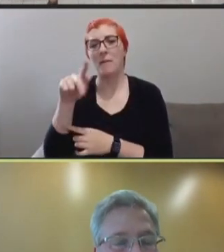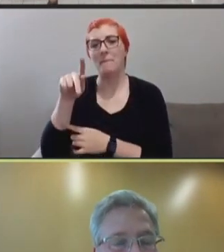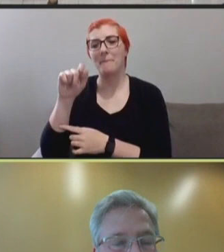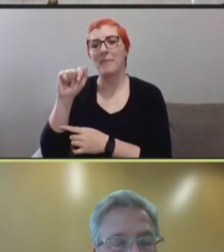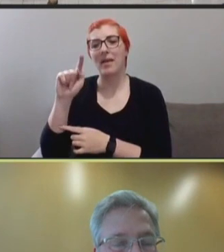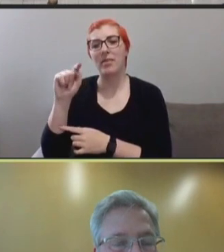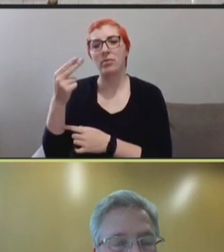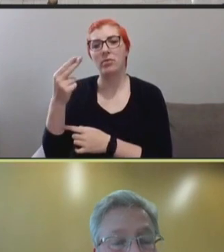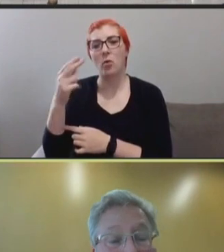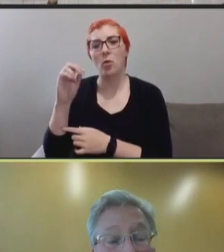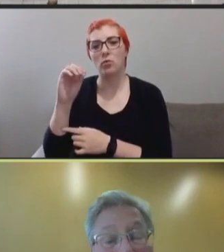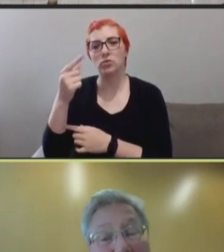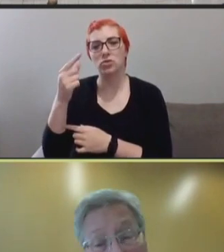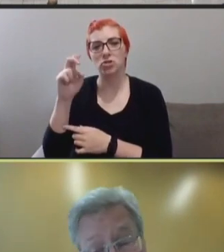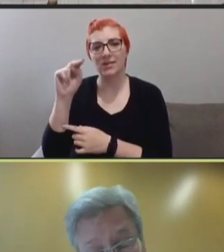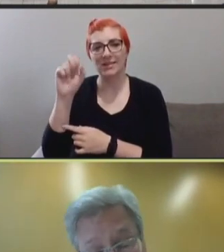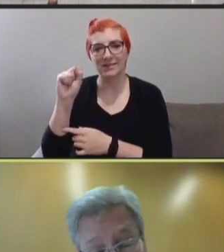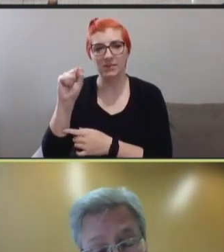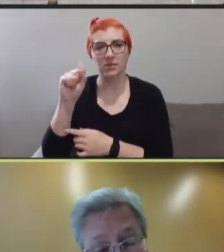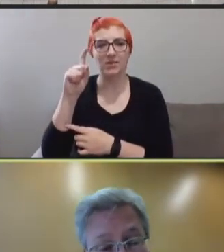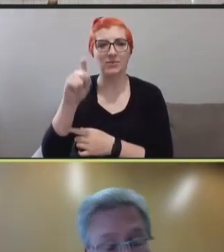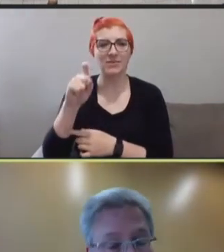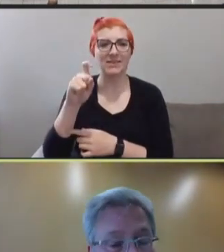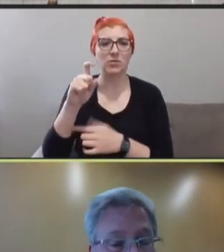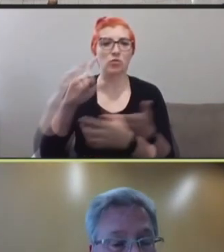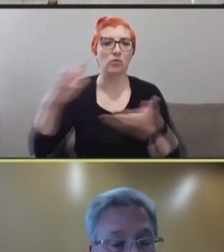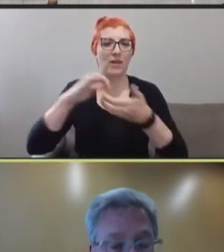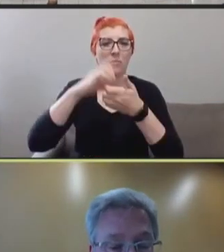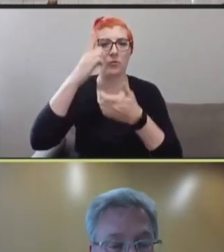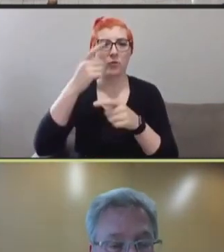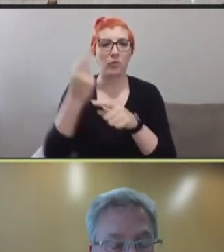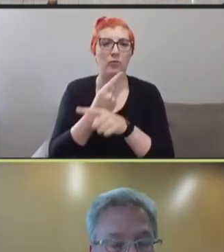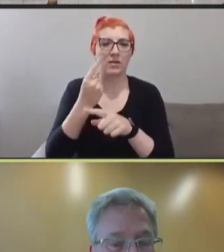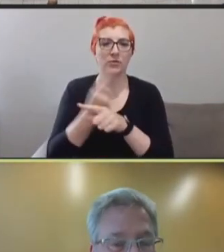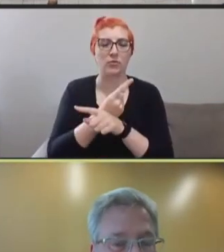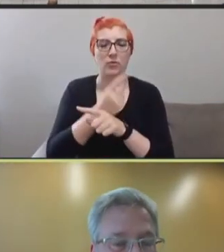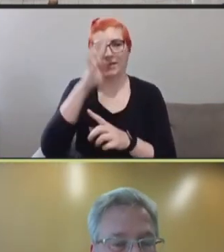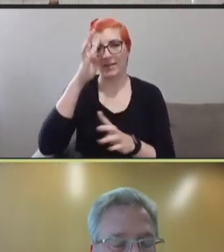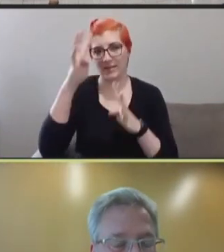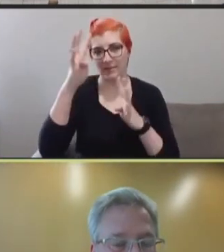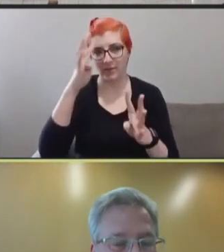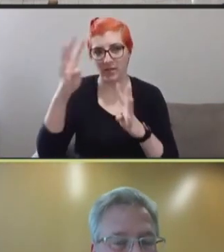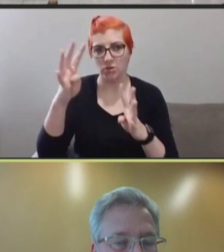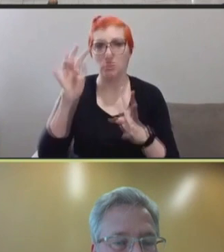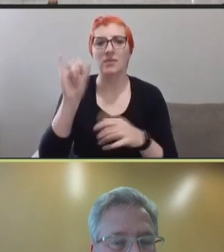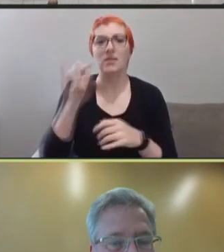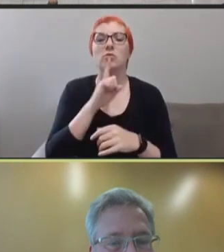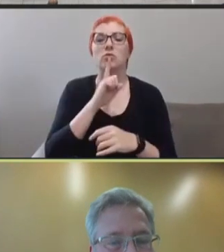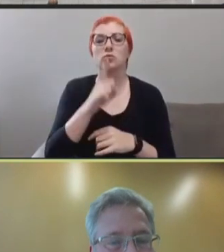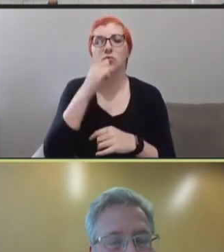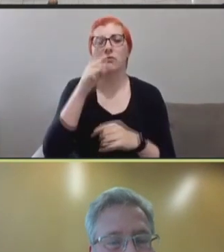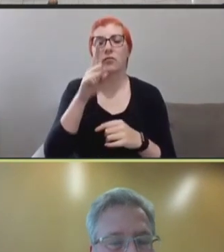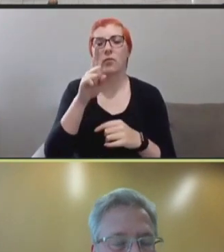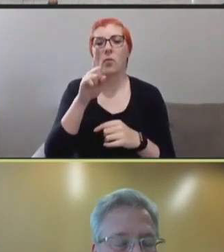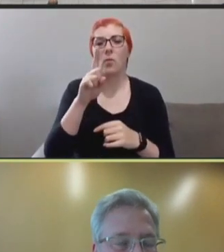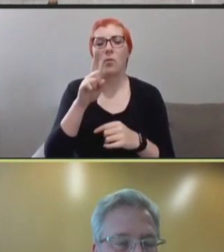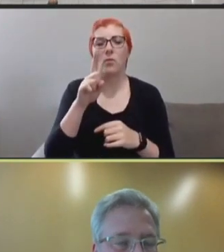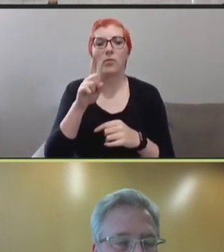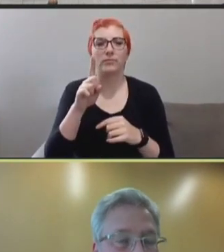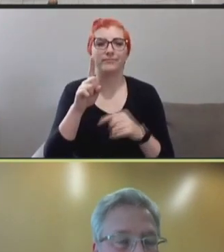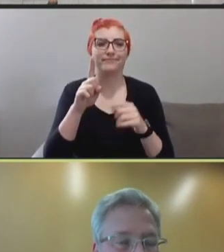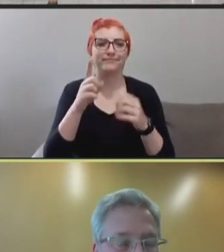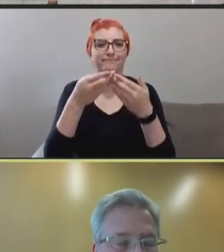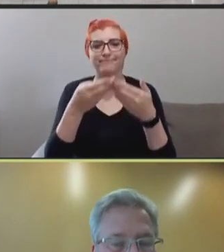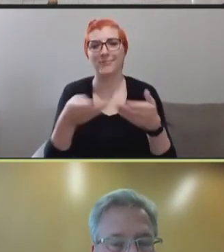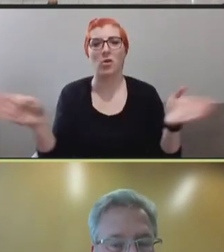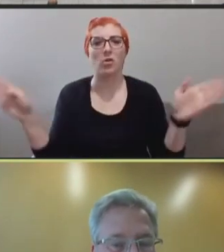a need to collaborate for regulatory innovation. This is something that is true, I think, across the piece, not